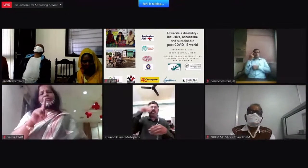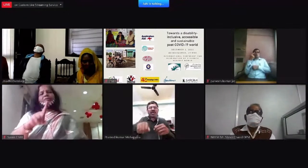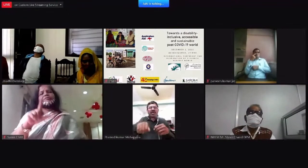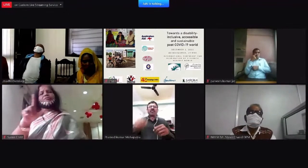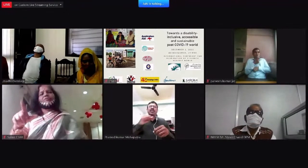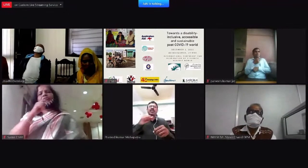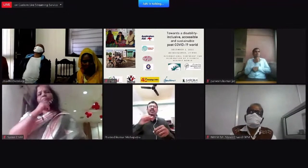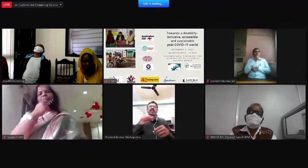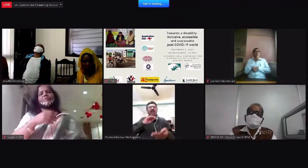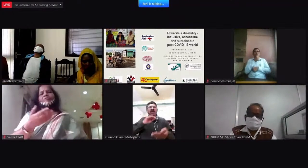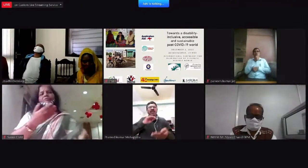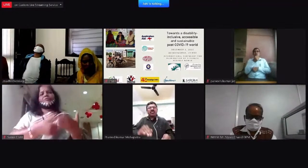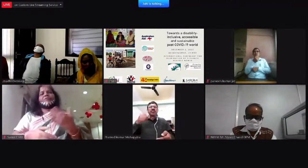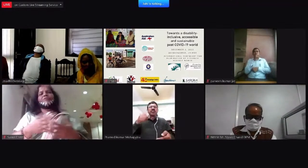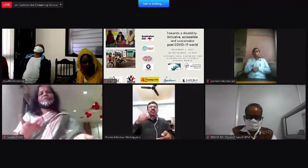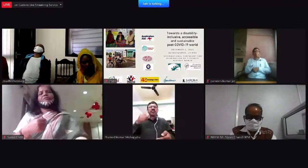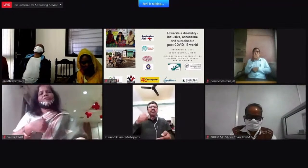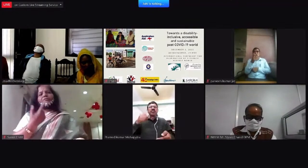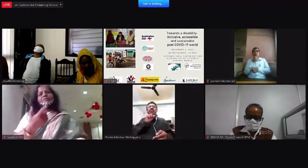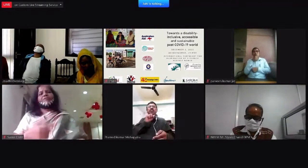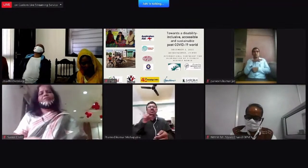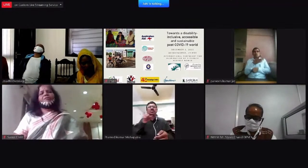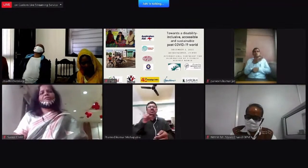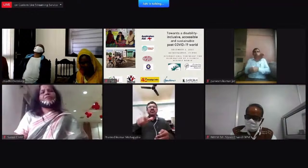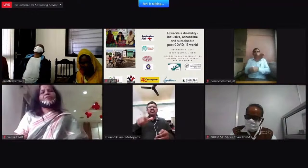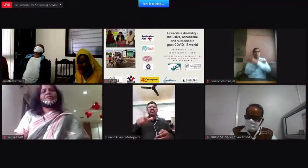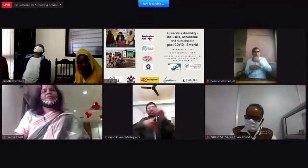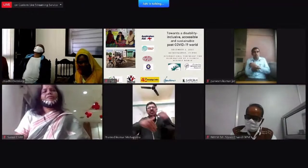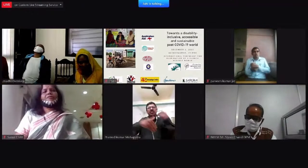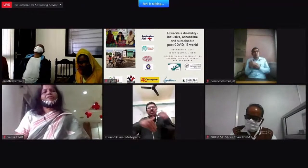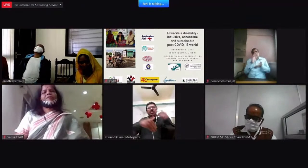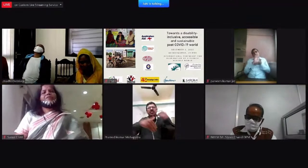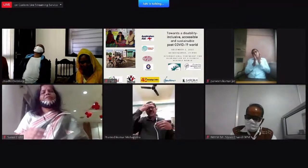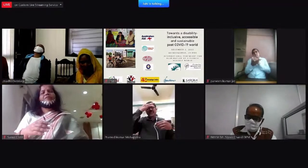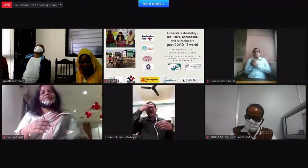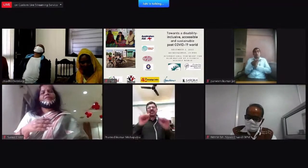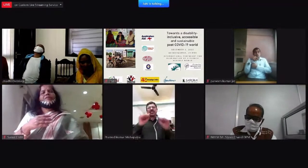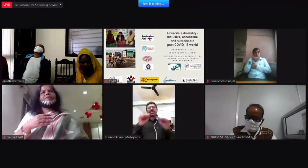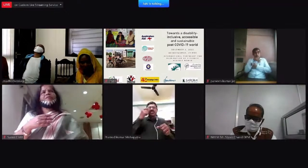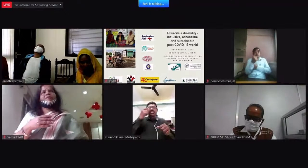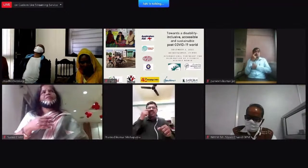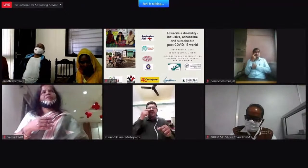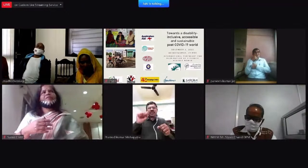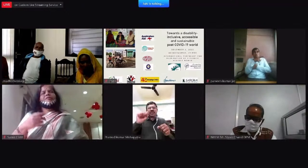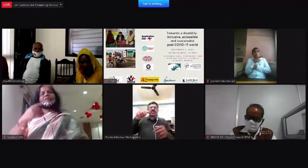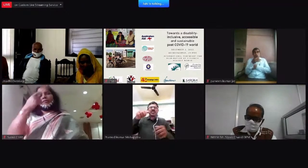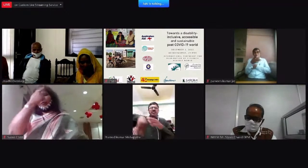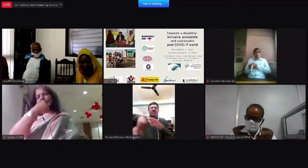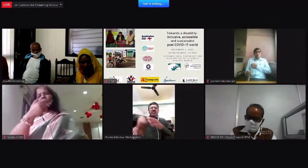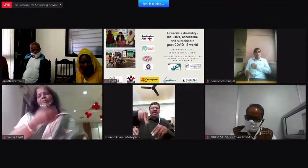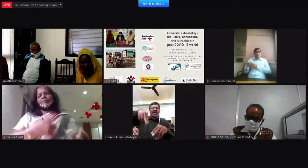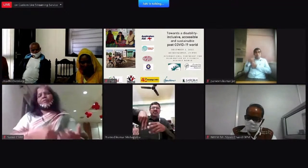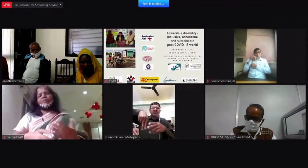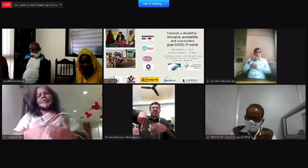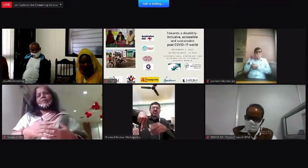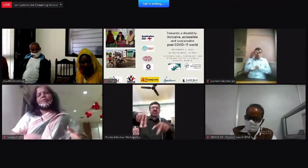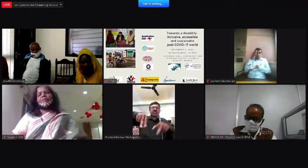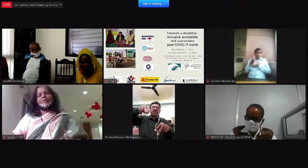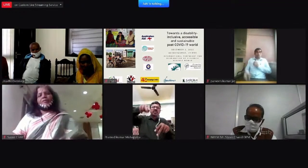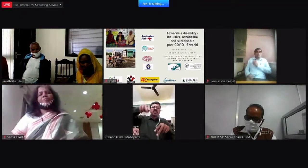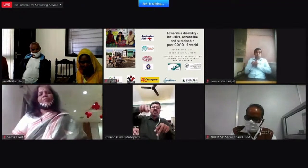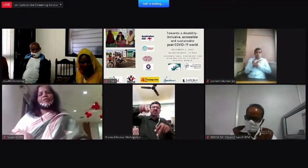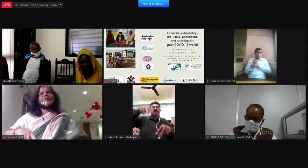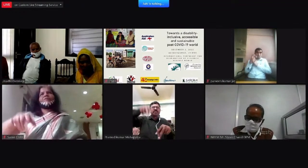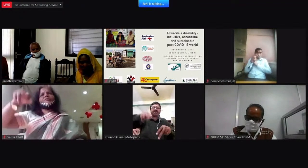faces, or the challenges that a differently abled child and the widowed mother face, and a woman who